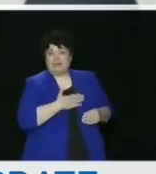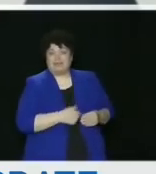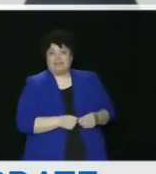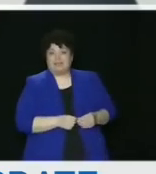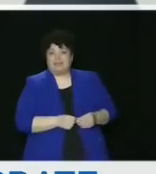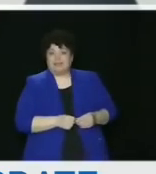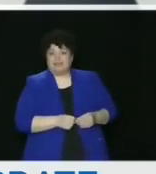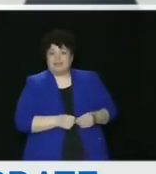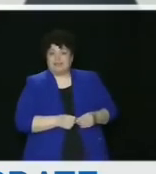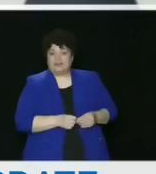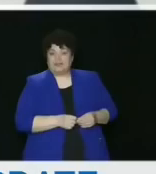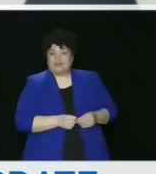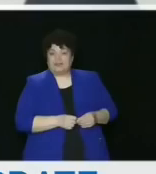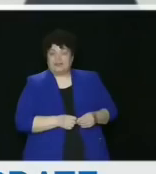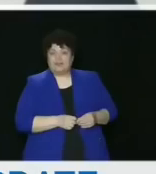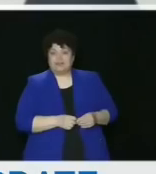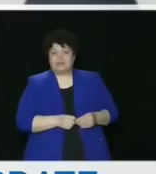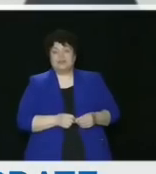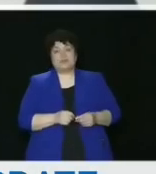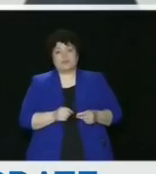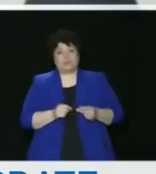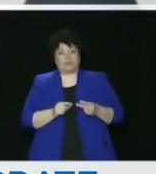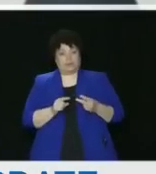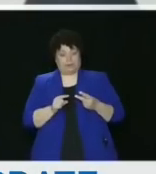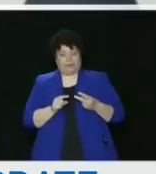But on the question of borders,